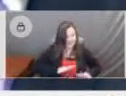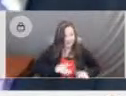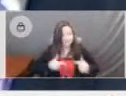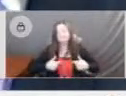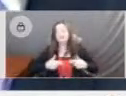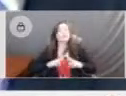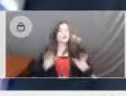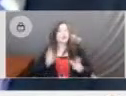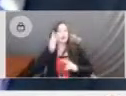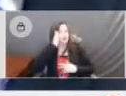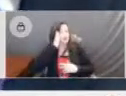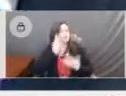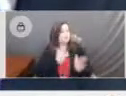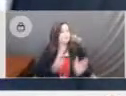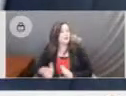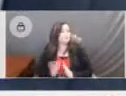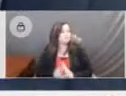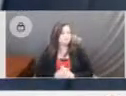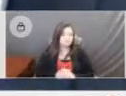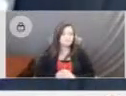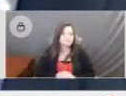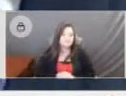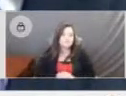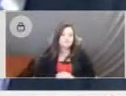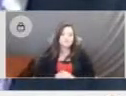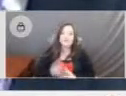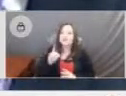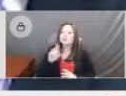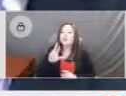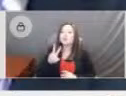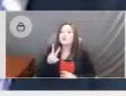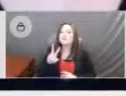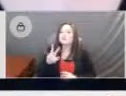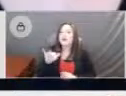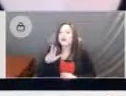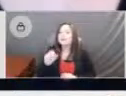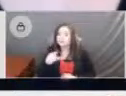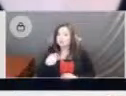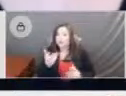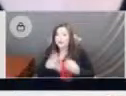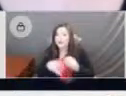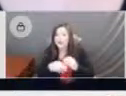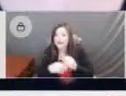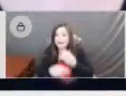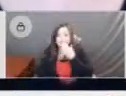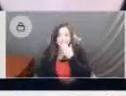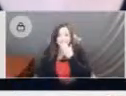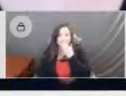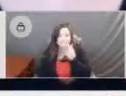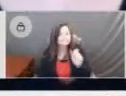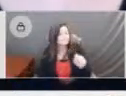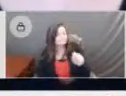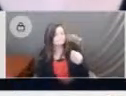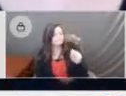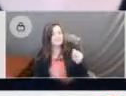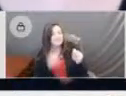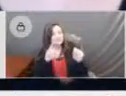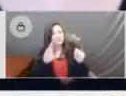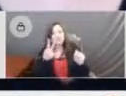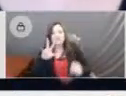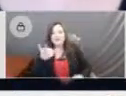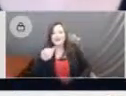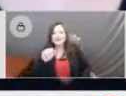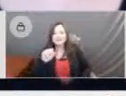peace with their decision. Dr. Bias, you had a follow-up question or a follow-up answer? Yes, and I'd like to point out, you